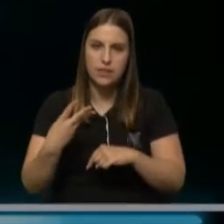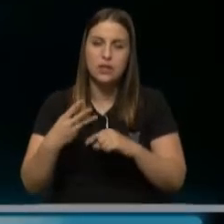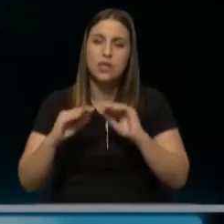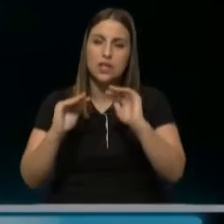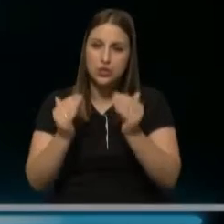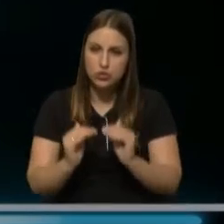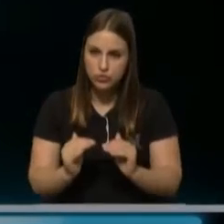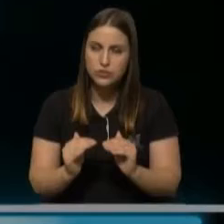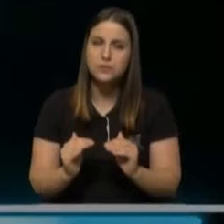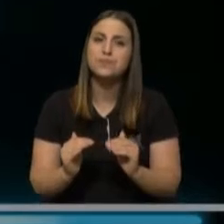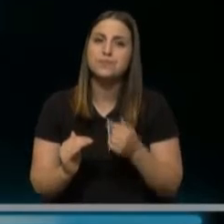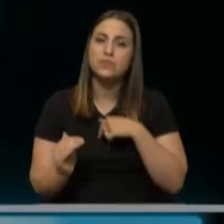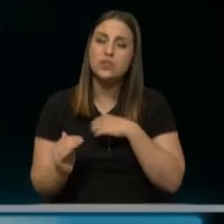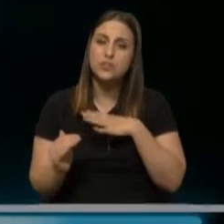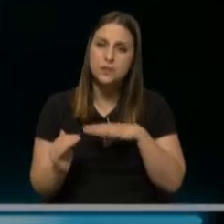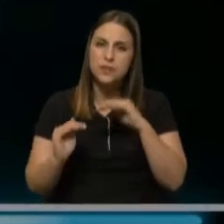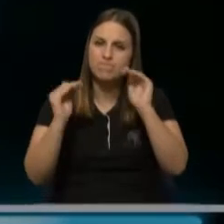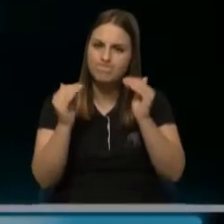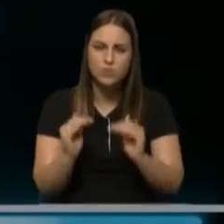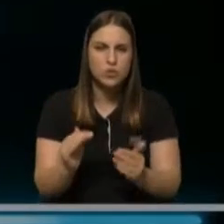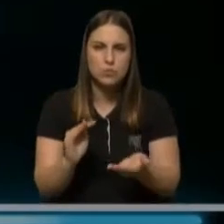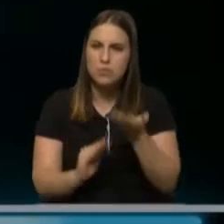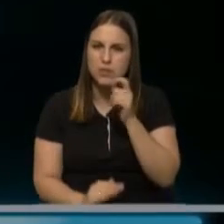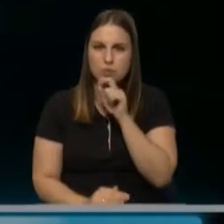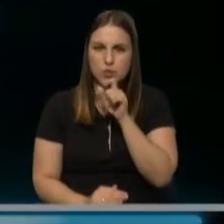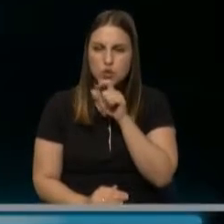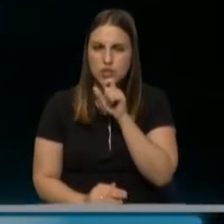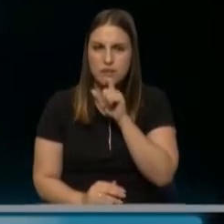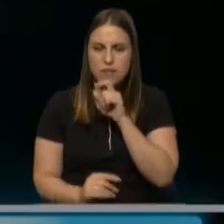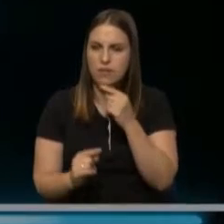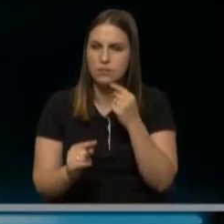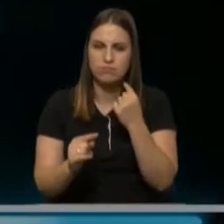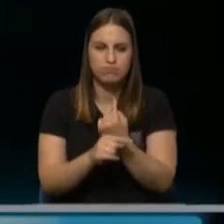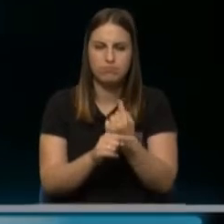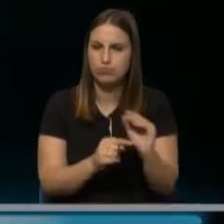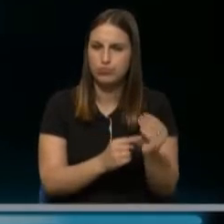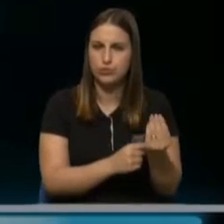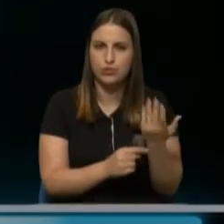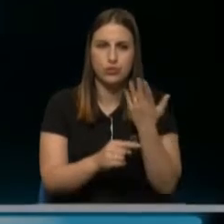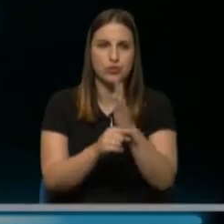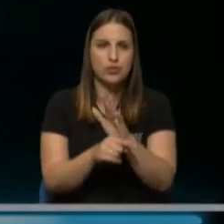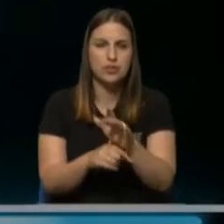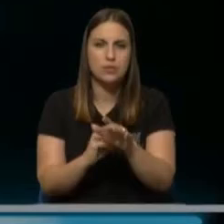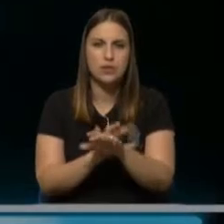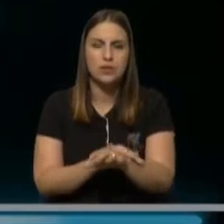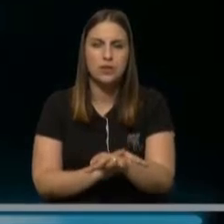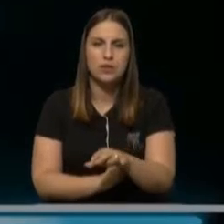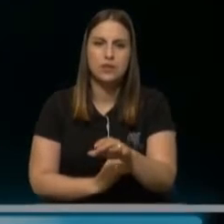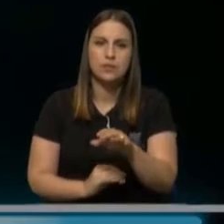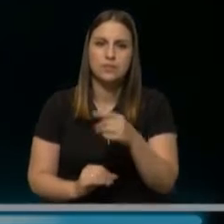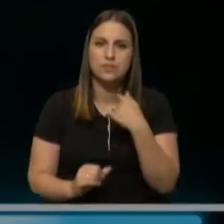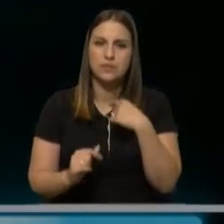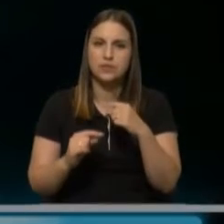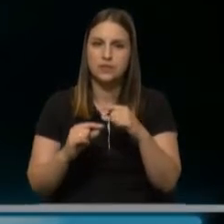Reduce, we want to reduce as much as possible the component for the product. For example, if there's the optical layer and